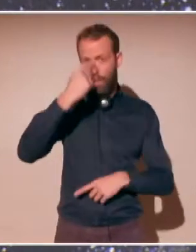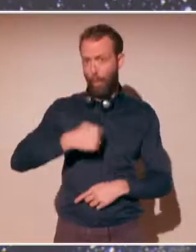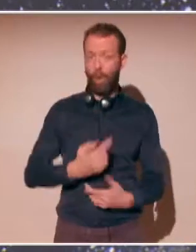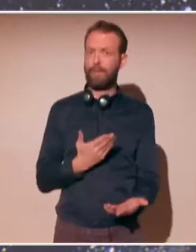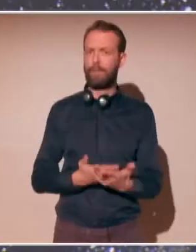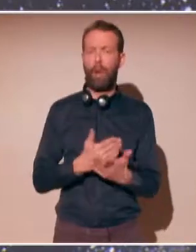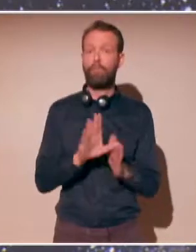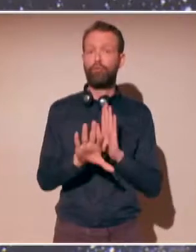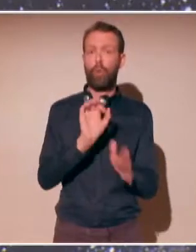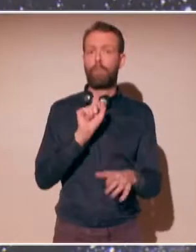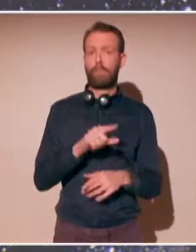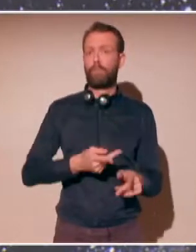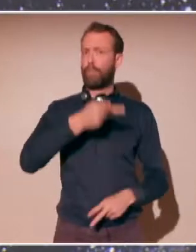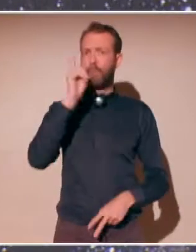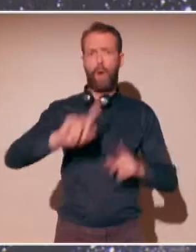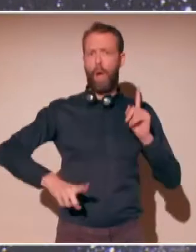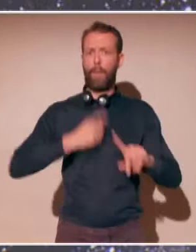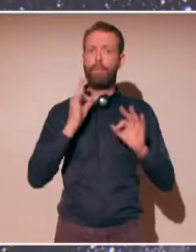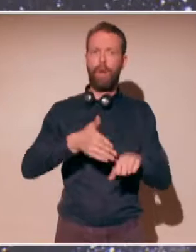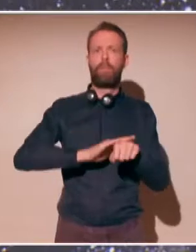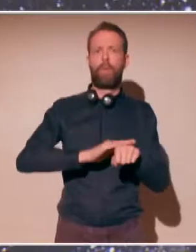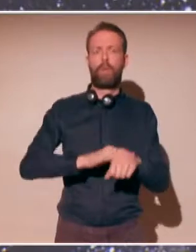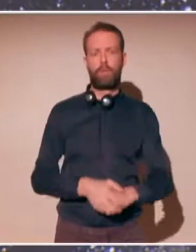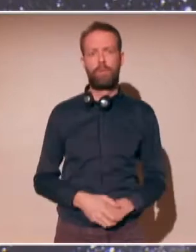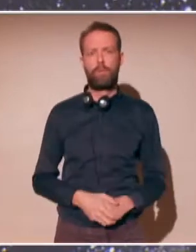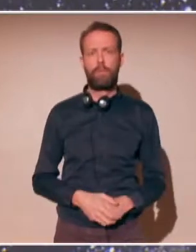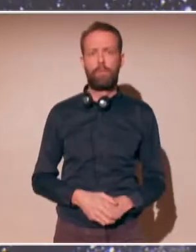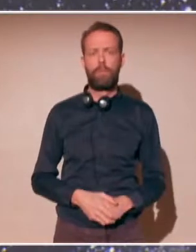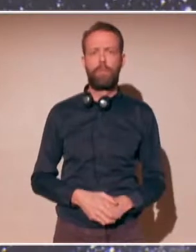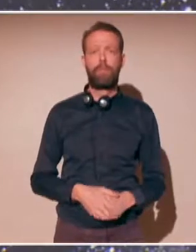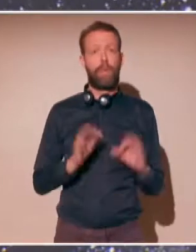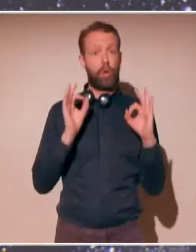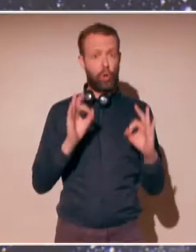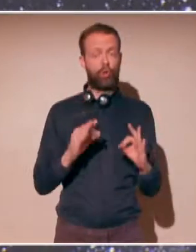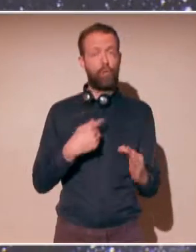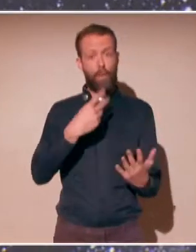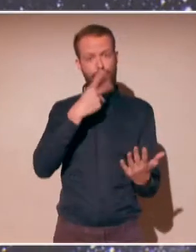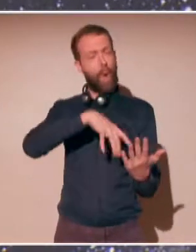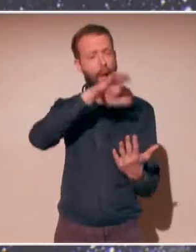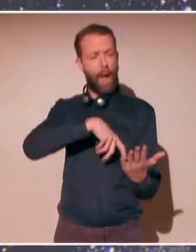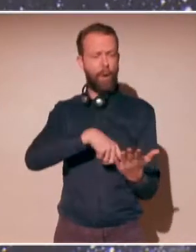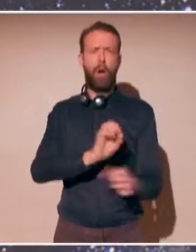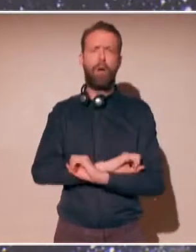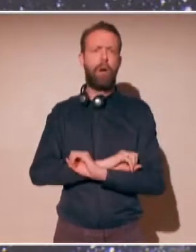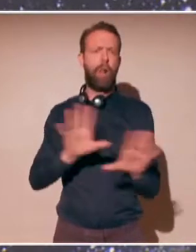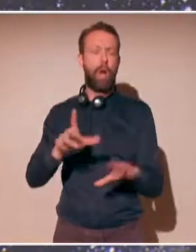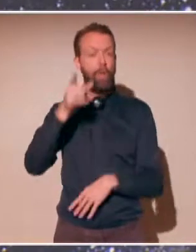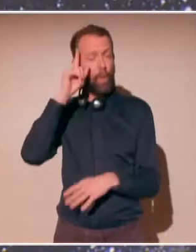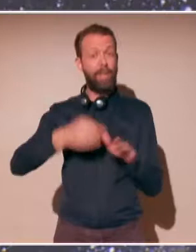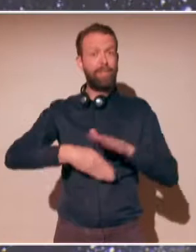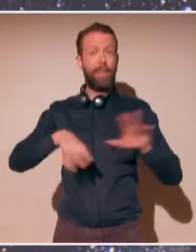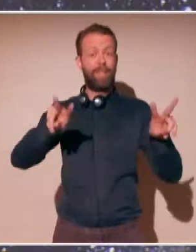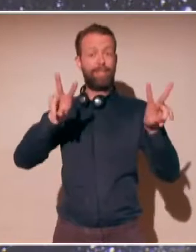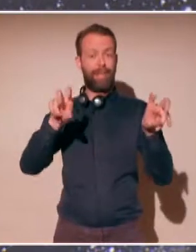intelligence. That is the most important choice that we have to make politically. And your report, Cédric, is crystal